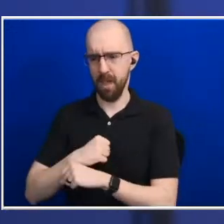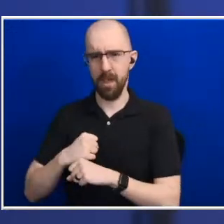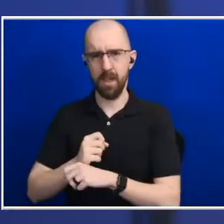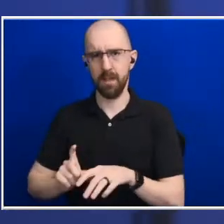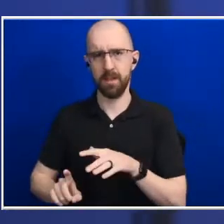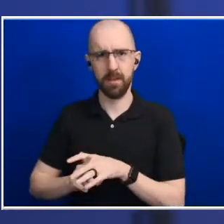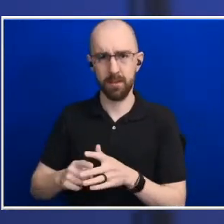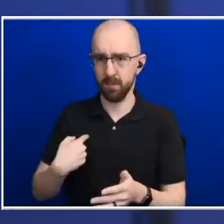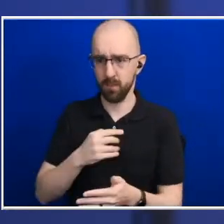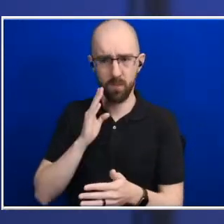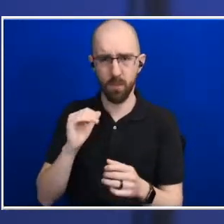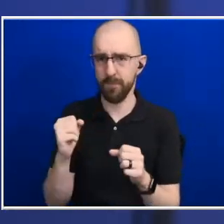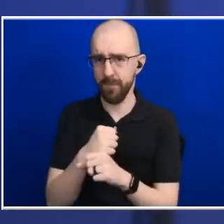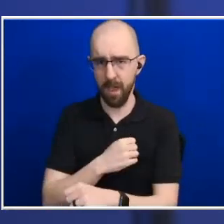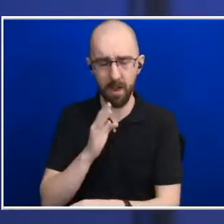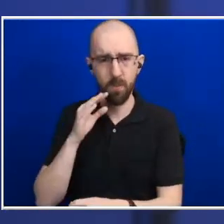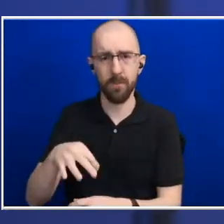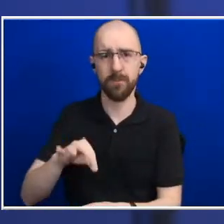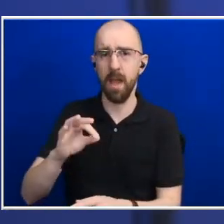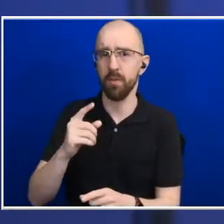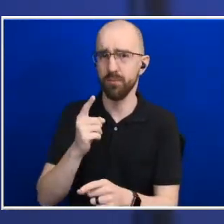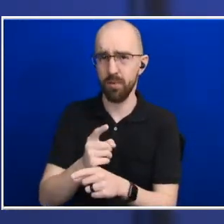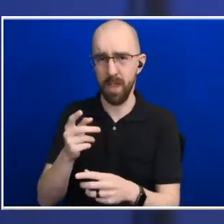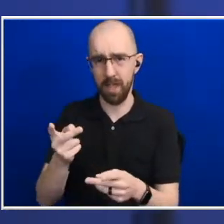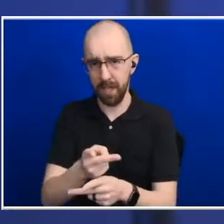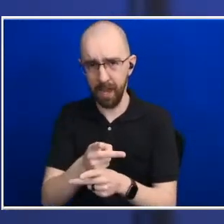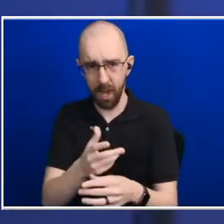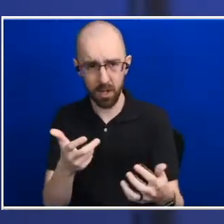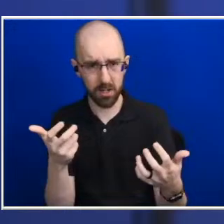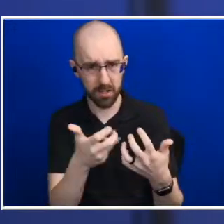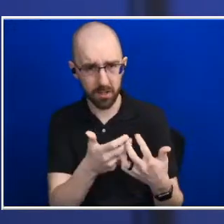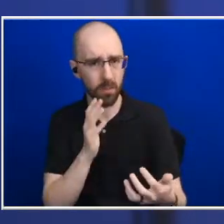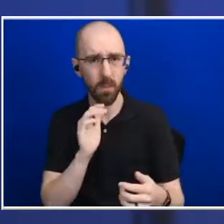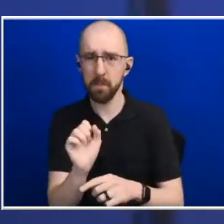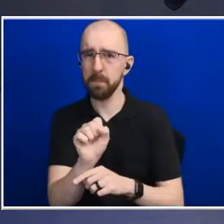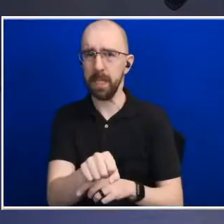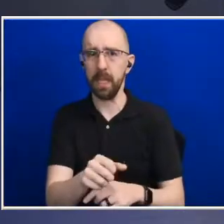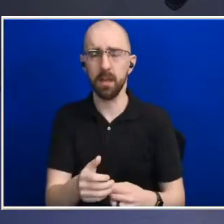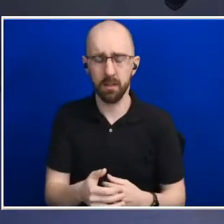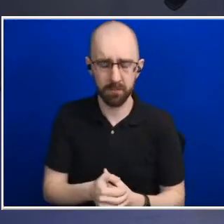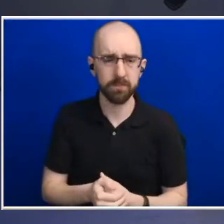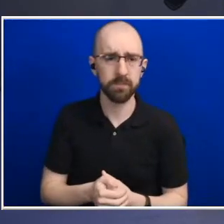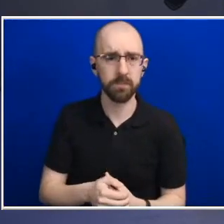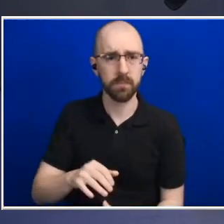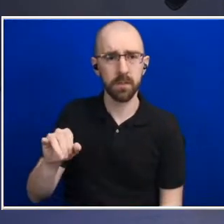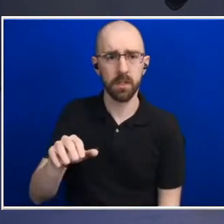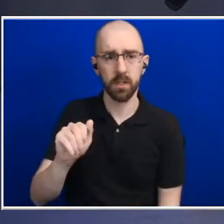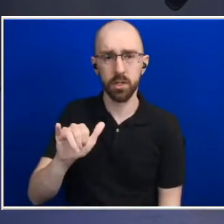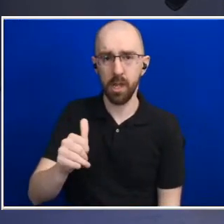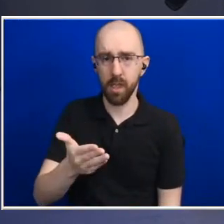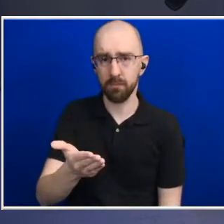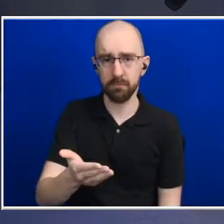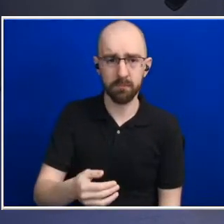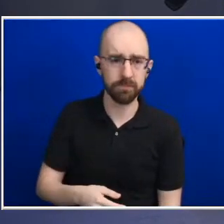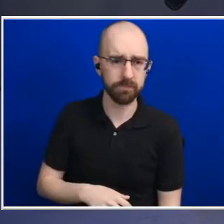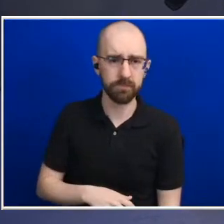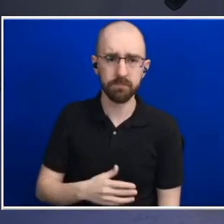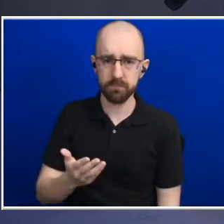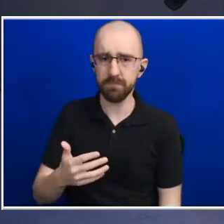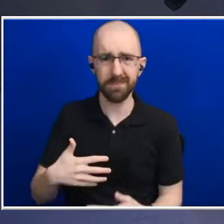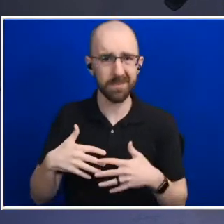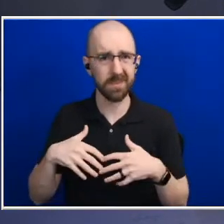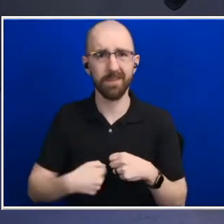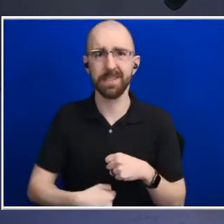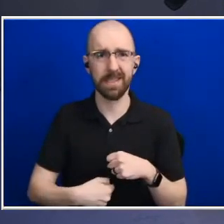gonna find the right care, and we're gonna beat it. Jay, what was it like for you? Initially devastating,